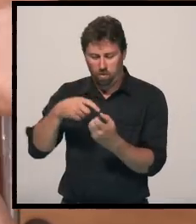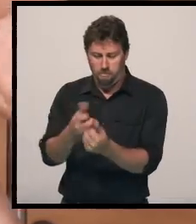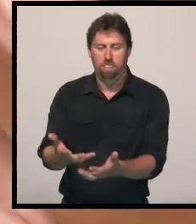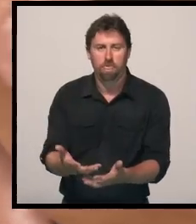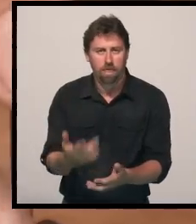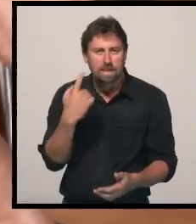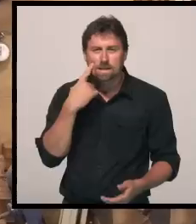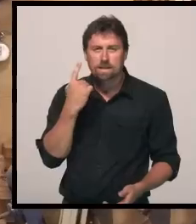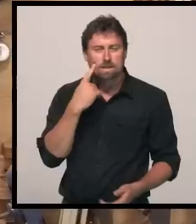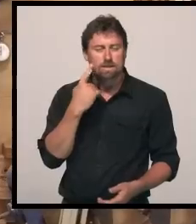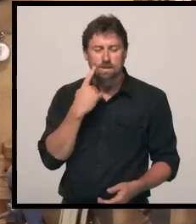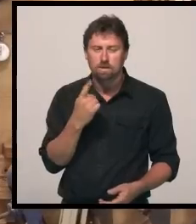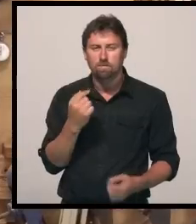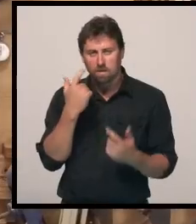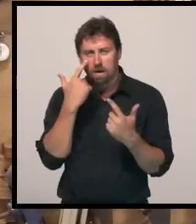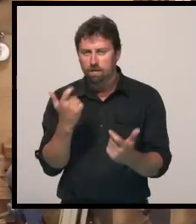Just gently